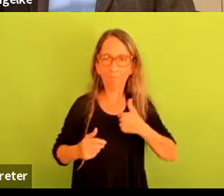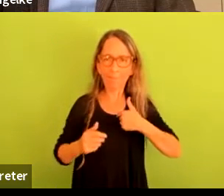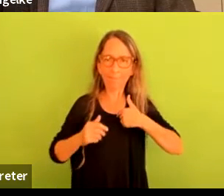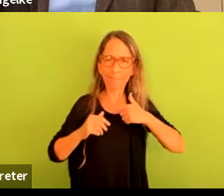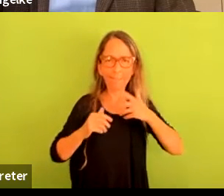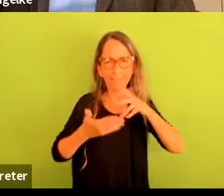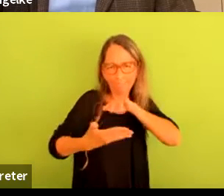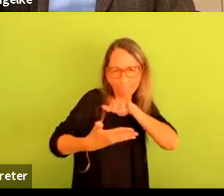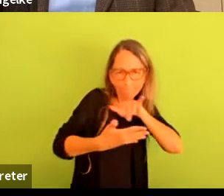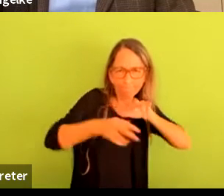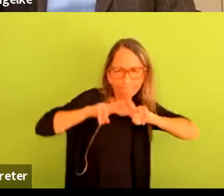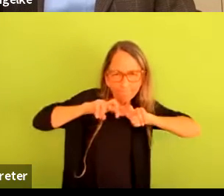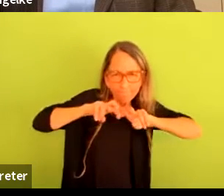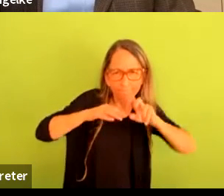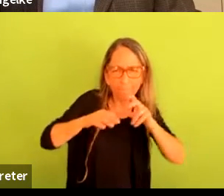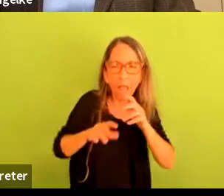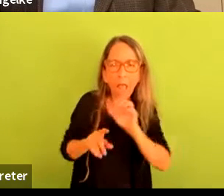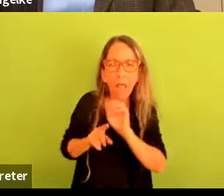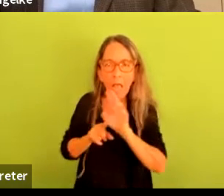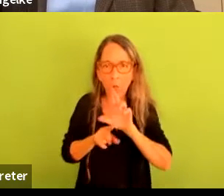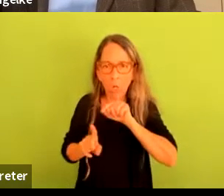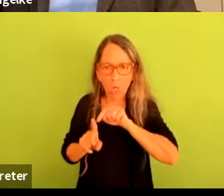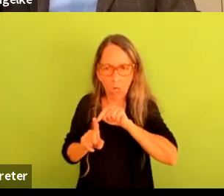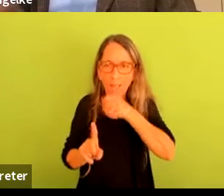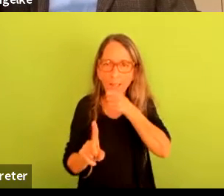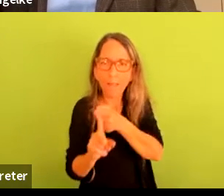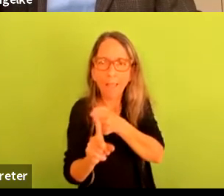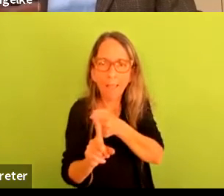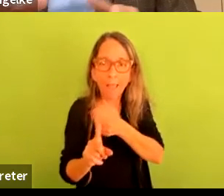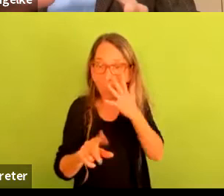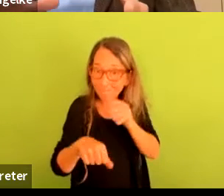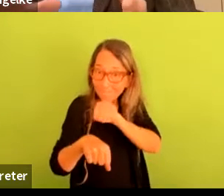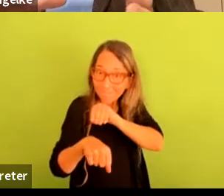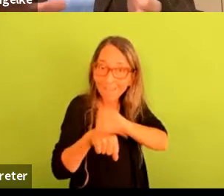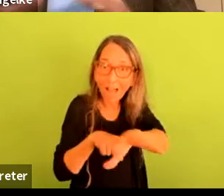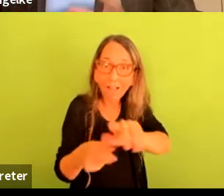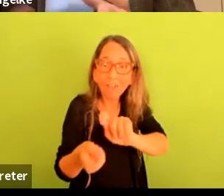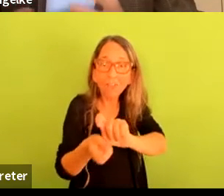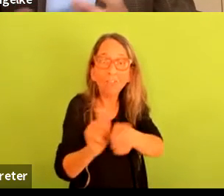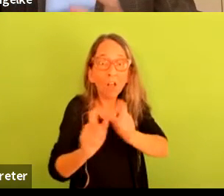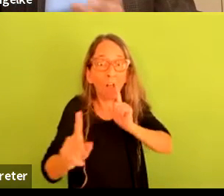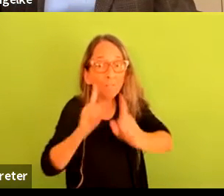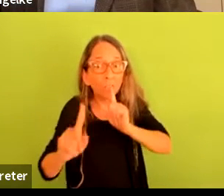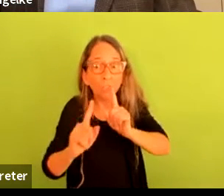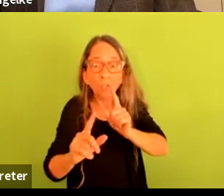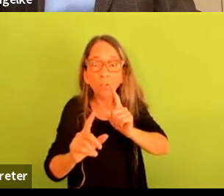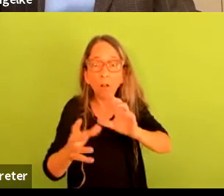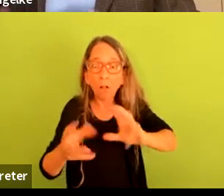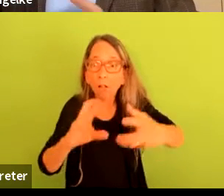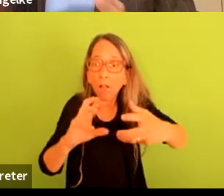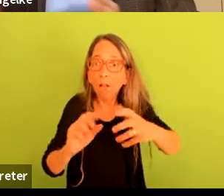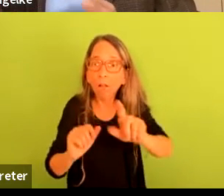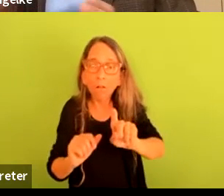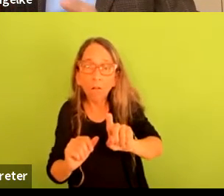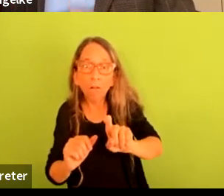the errors, how they influence the conversation, what they do to the architecture of the interaction,